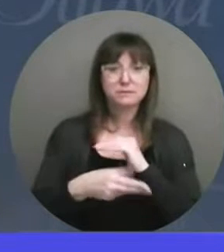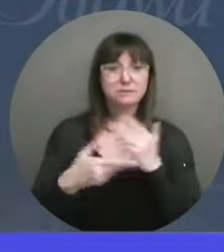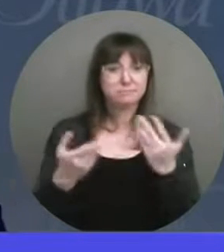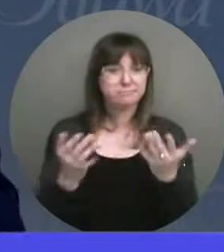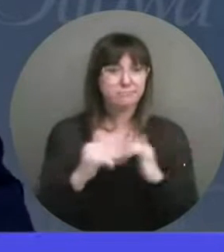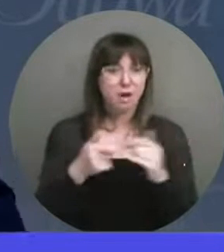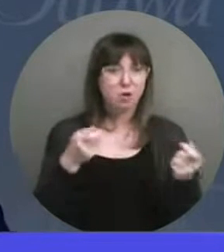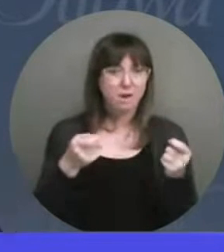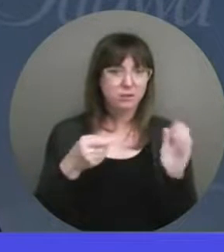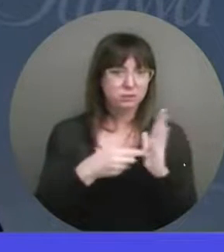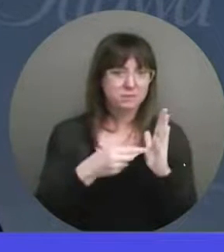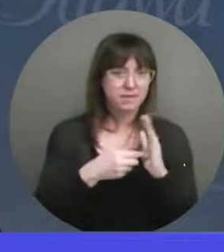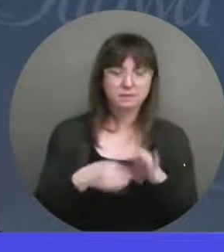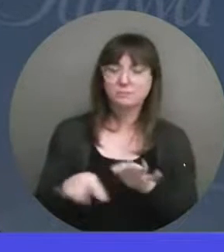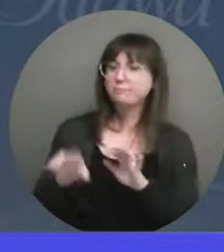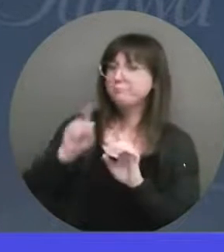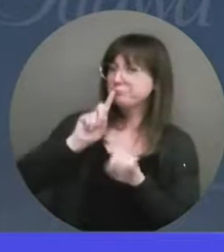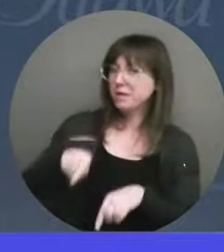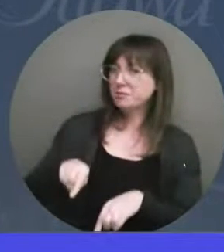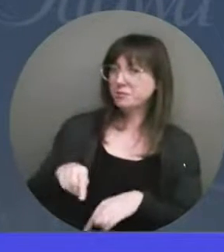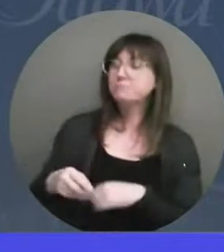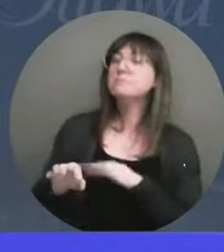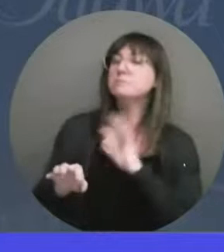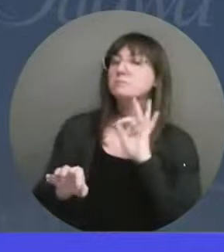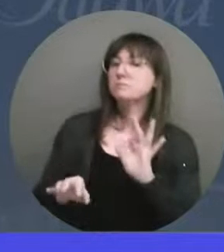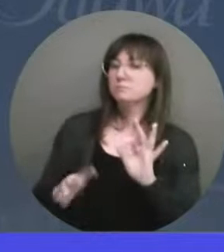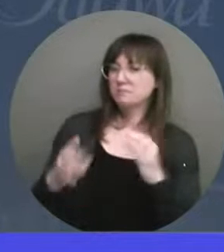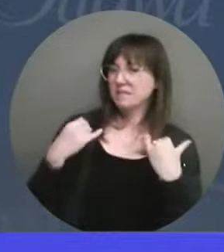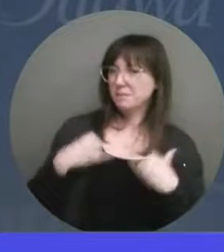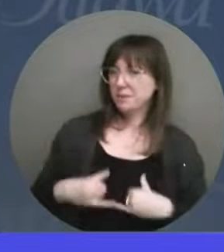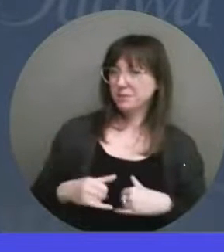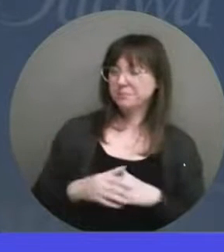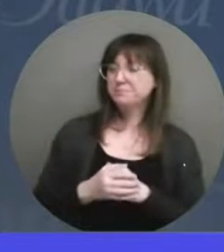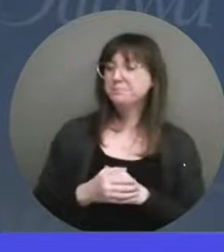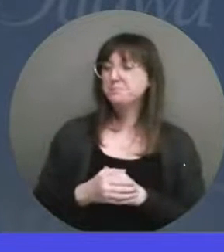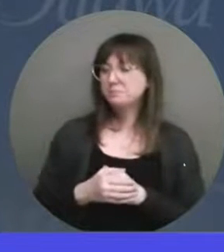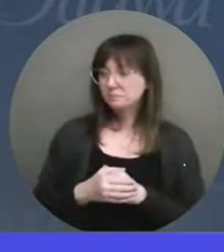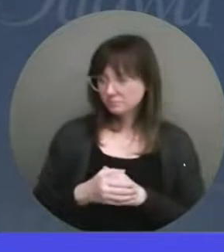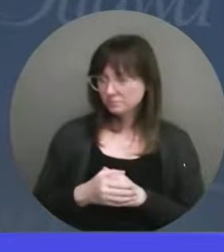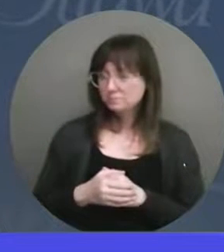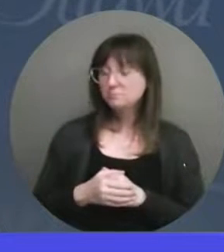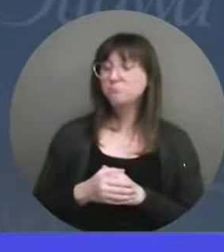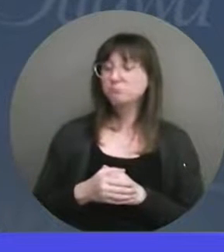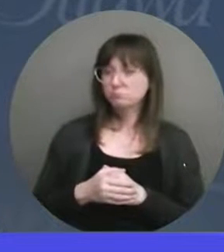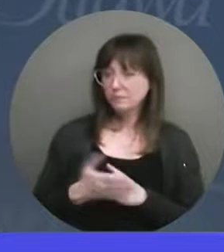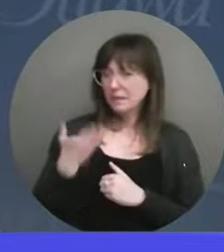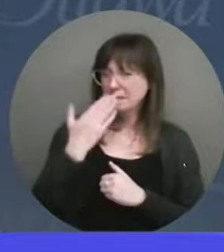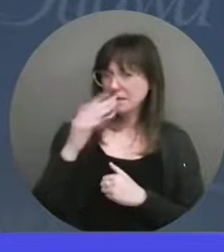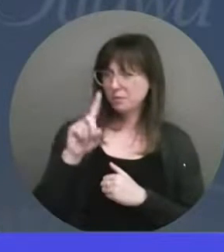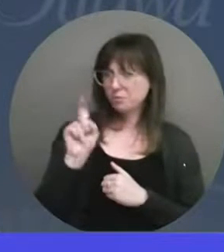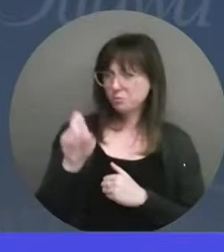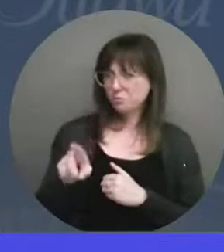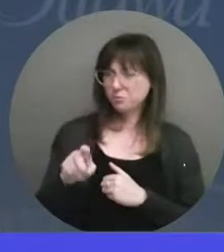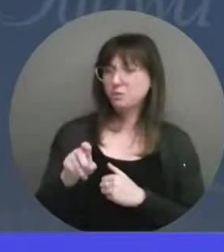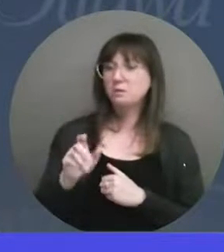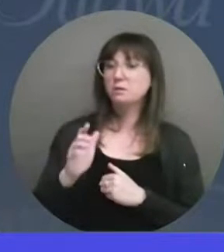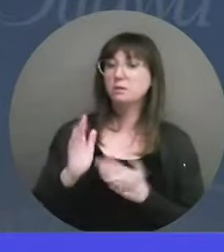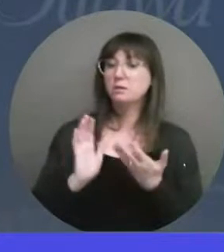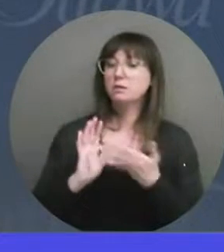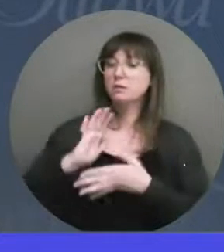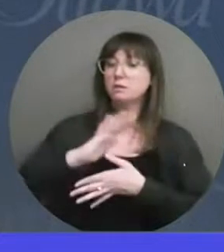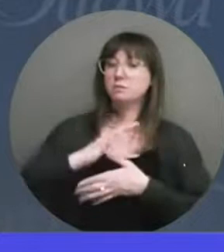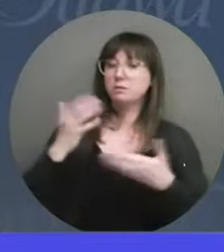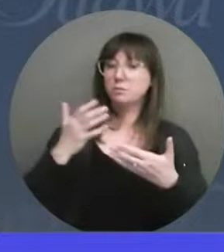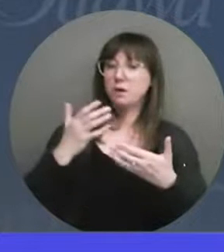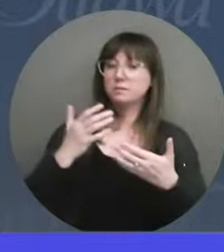Thanks, Julien, for your question. Our priority is to persuade the two other levels